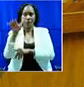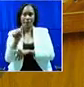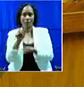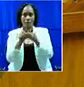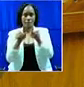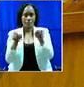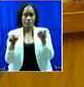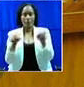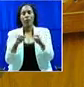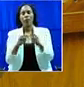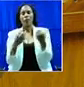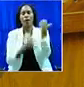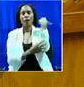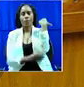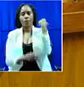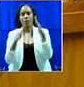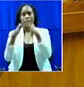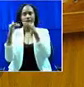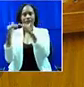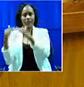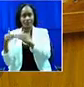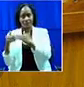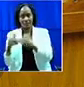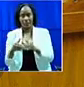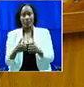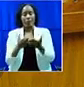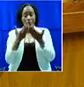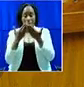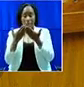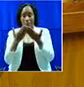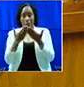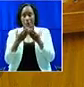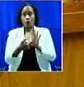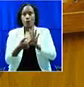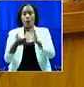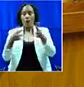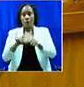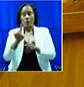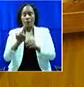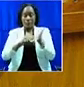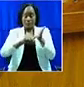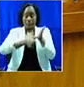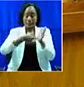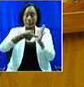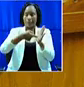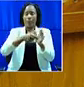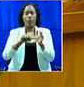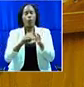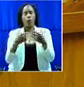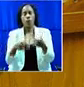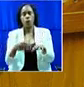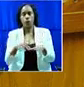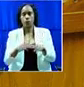households. Studies have shown that these grants were vital in reducing the